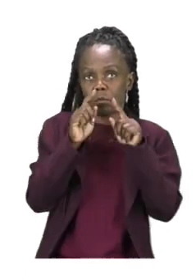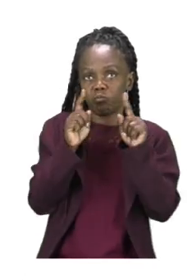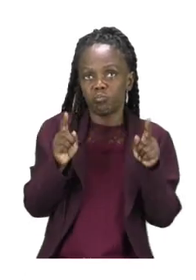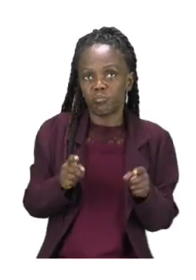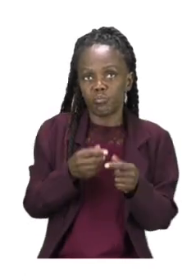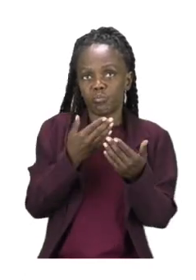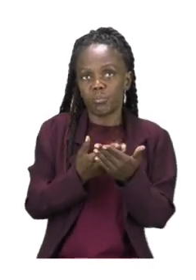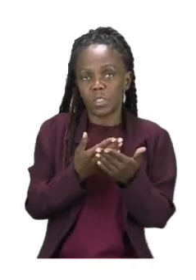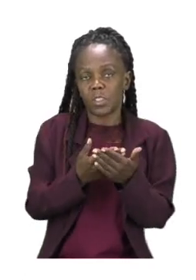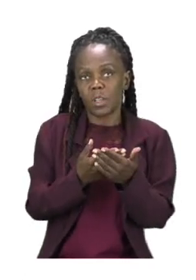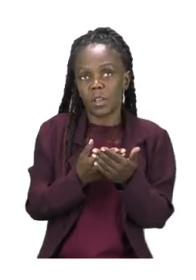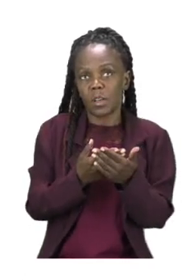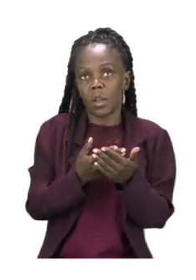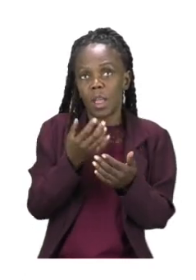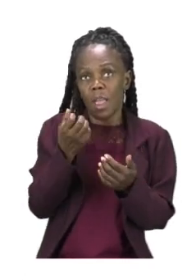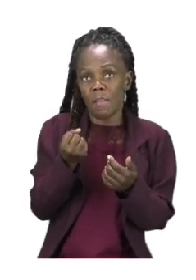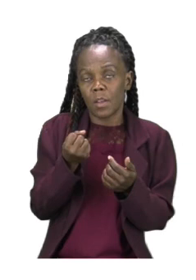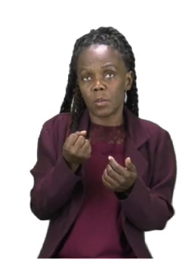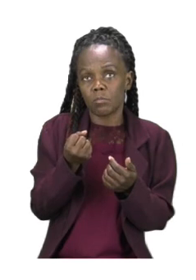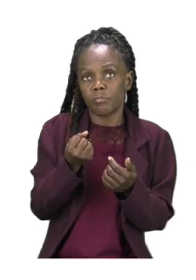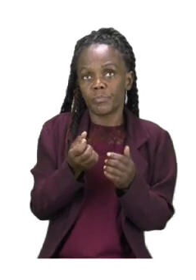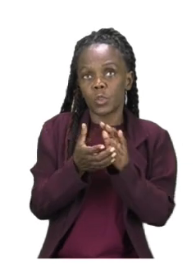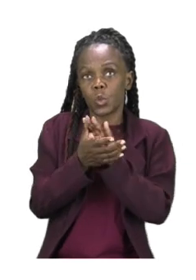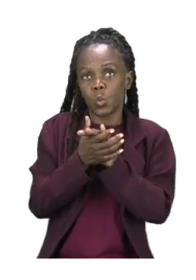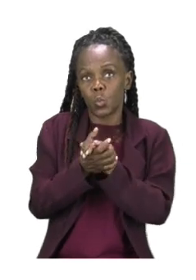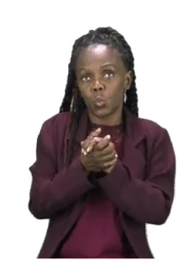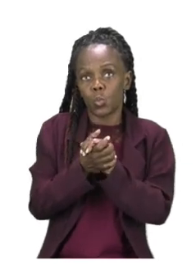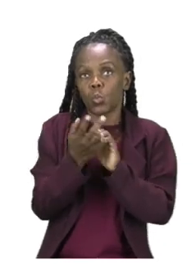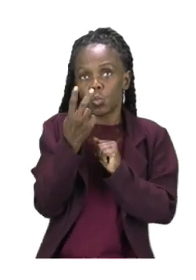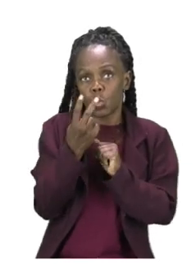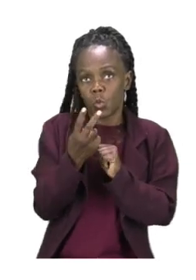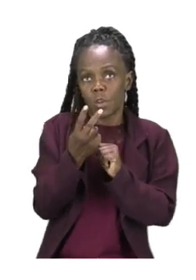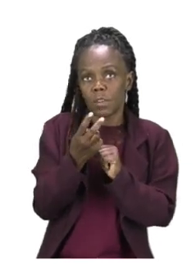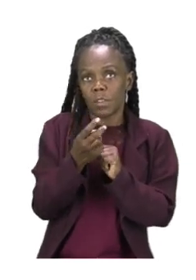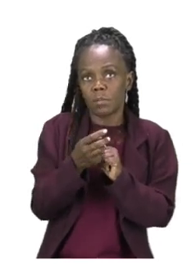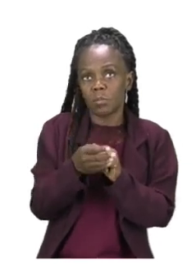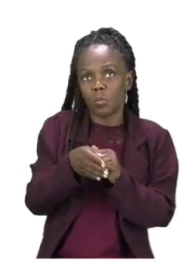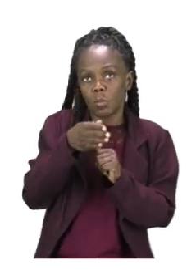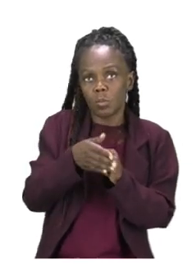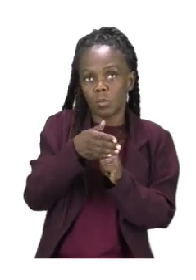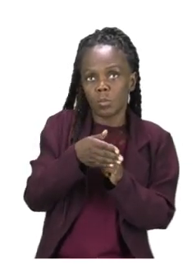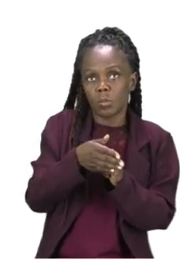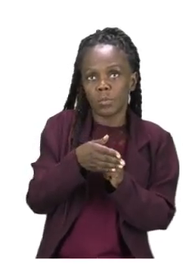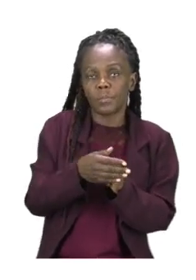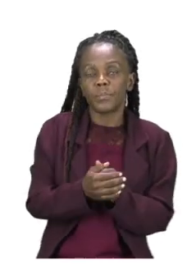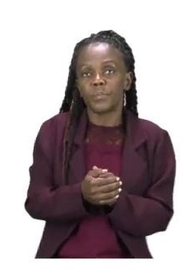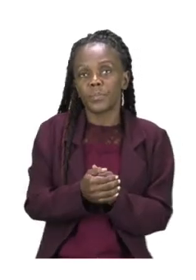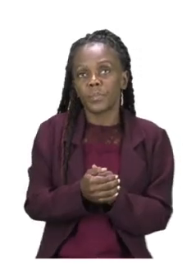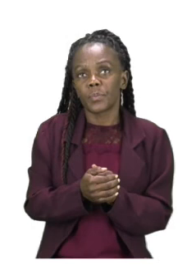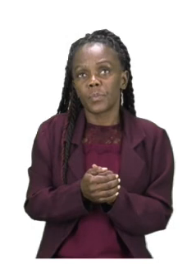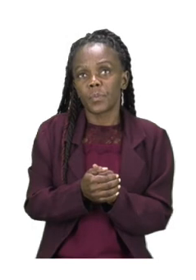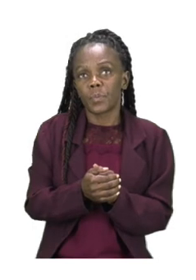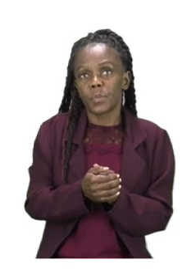see is of two friends shaking hands. Now this one also has their